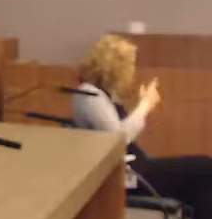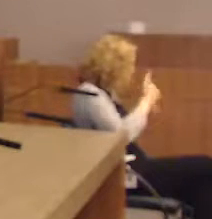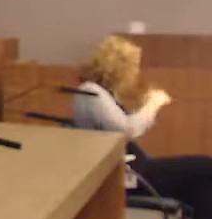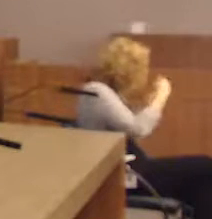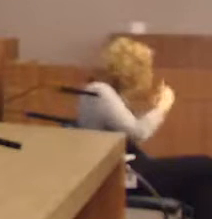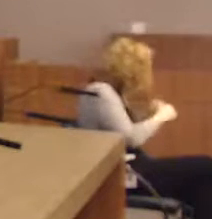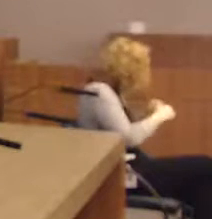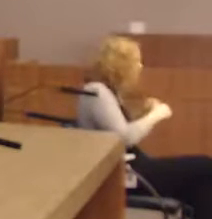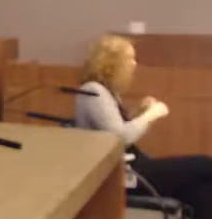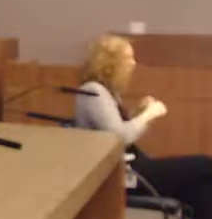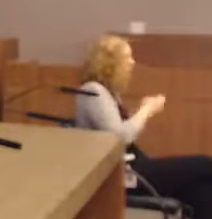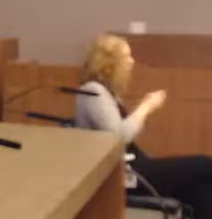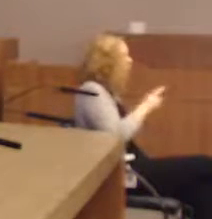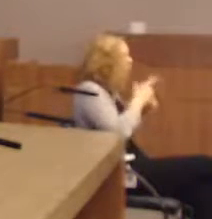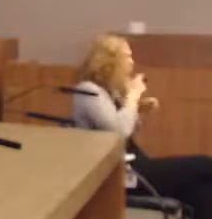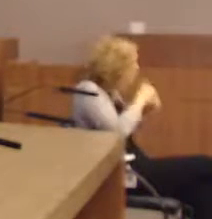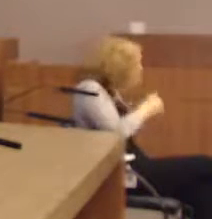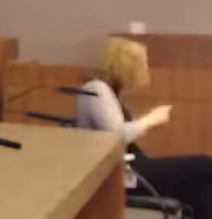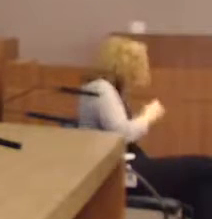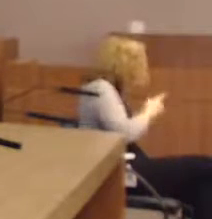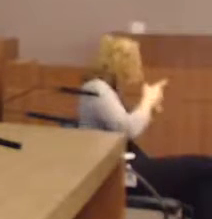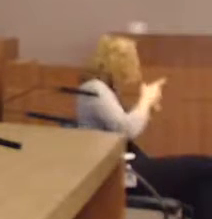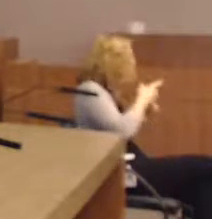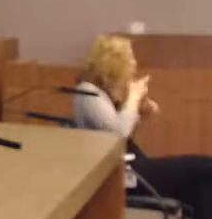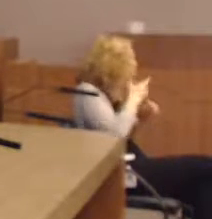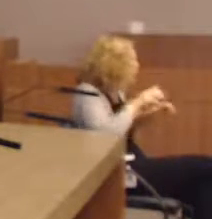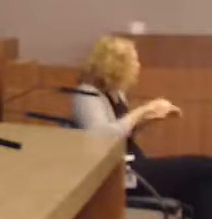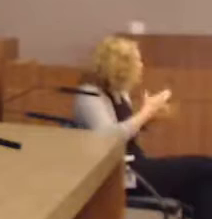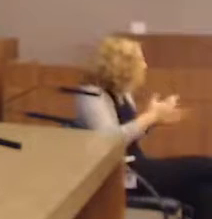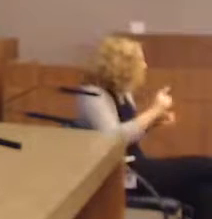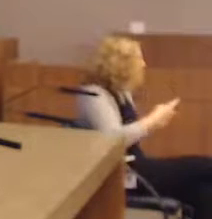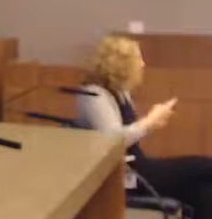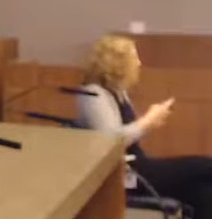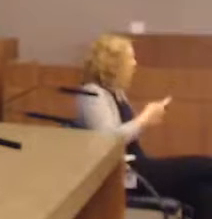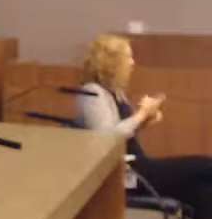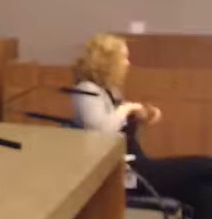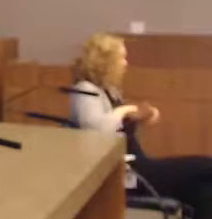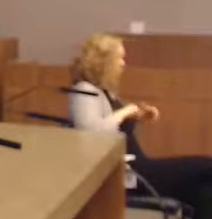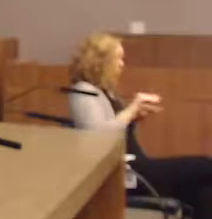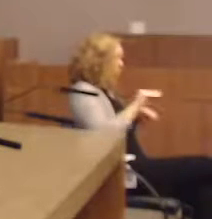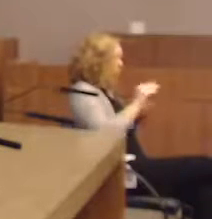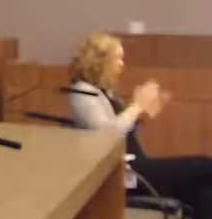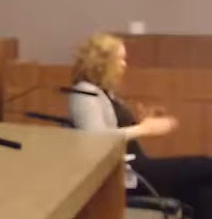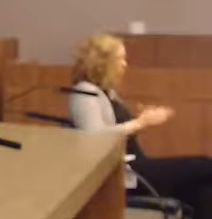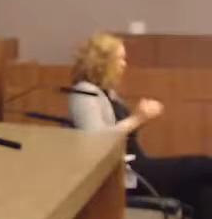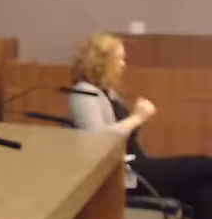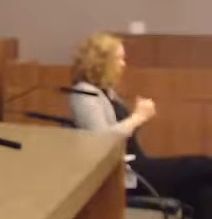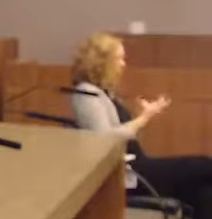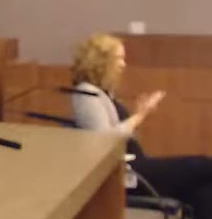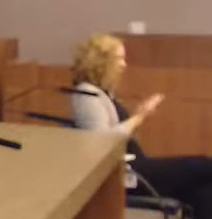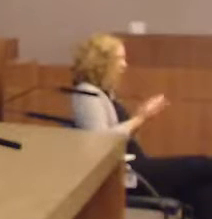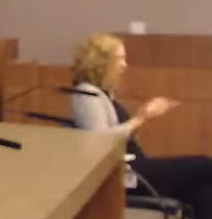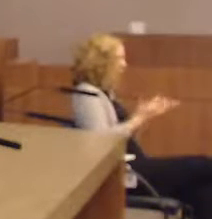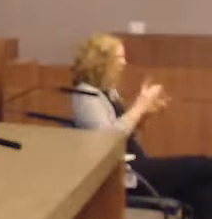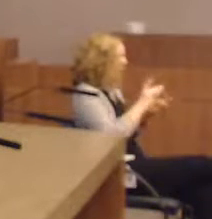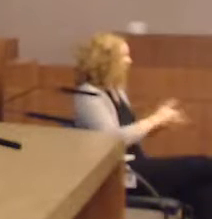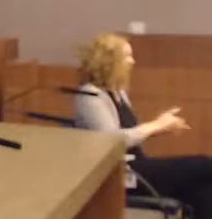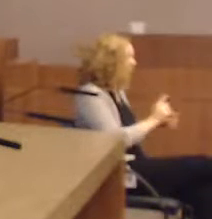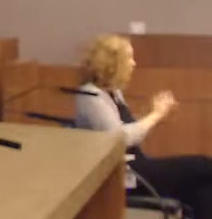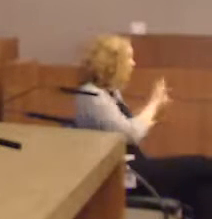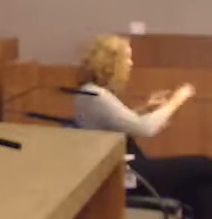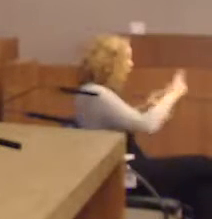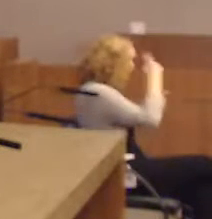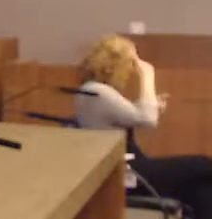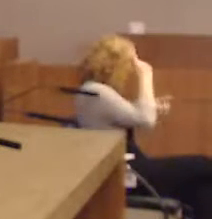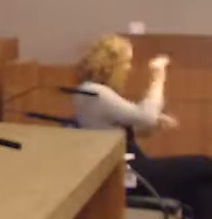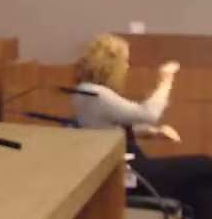who first, or who texted, or who did what. Because we're organizing it with these two things connected. And they are not organizing it